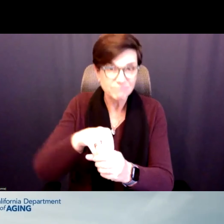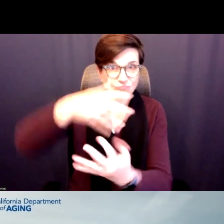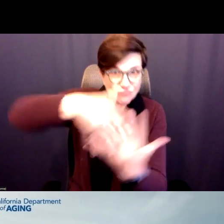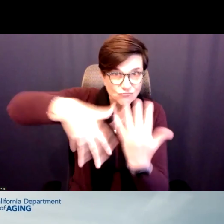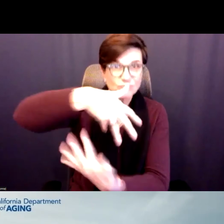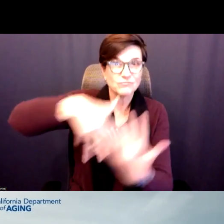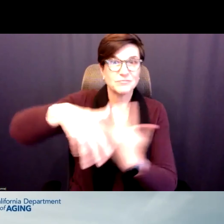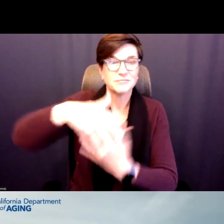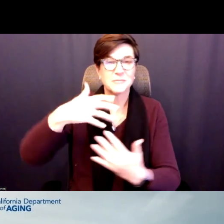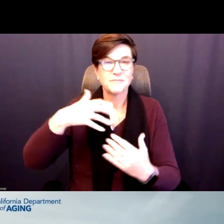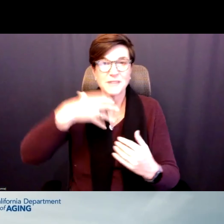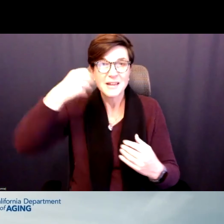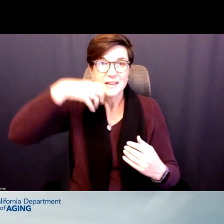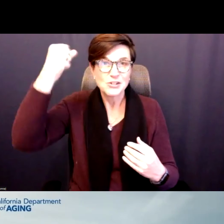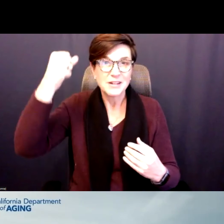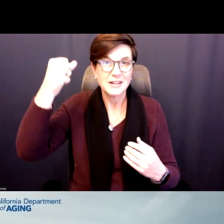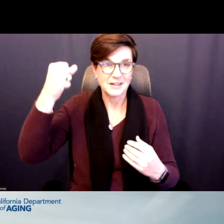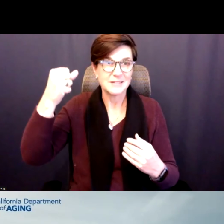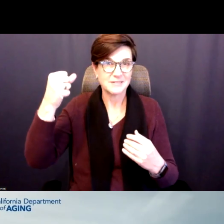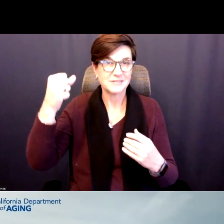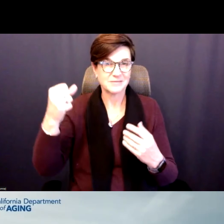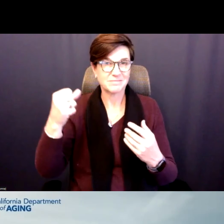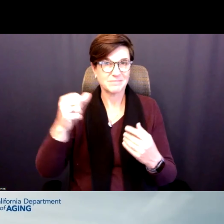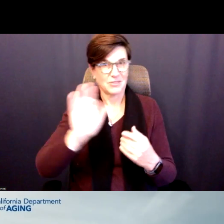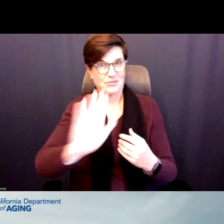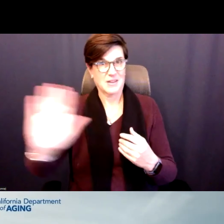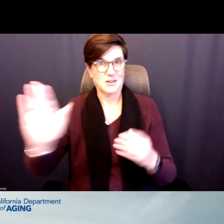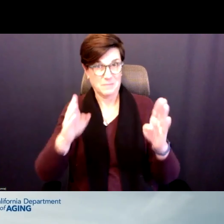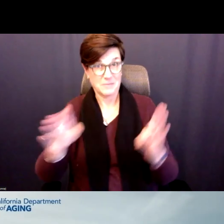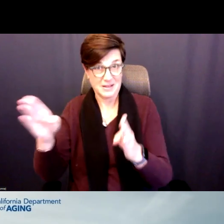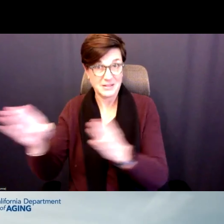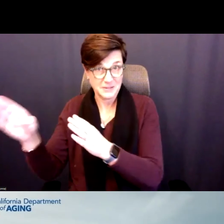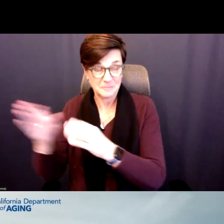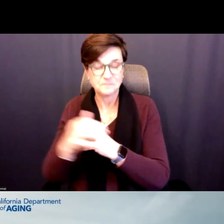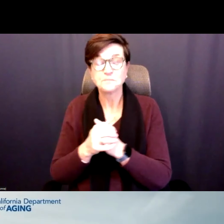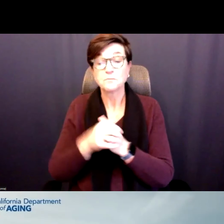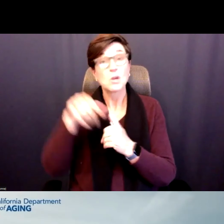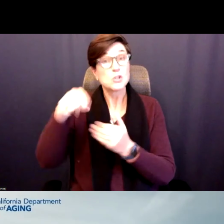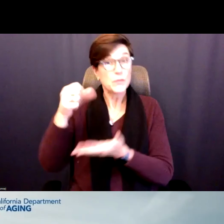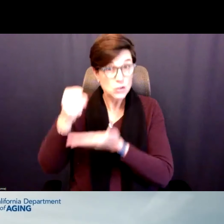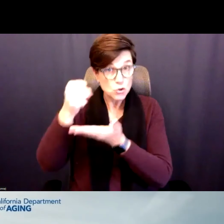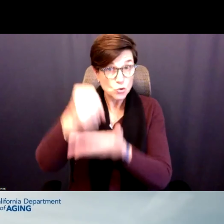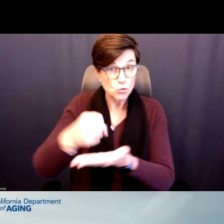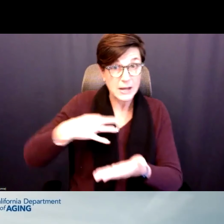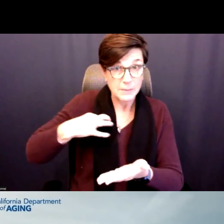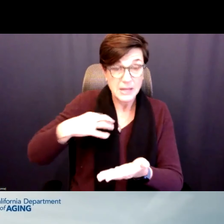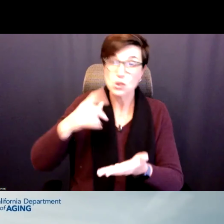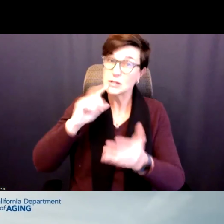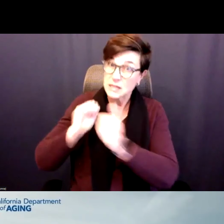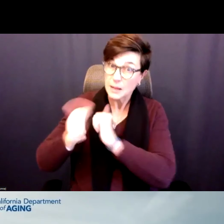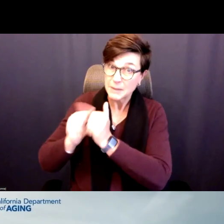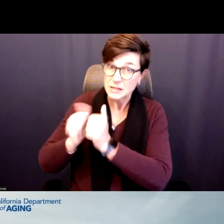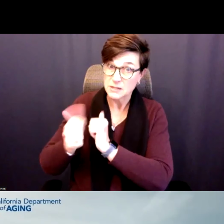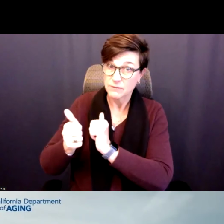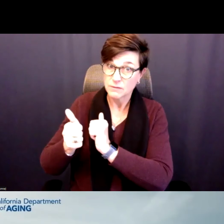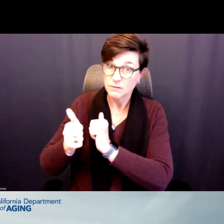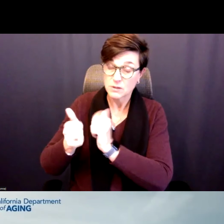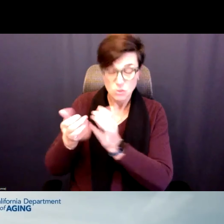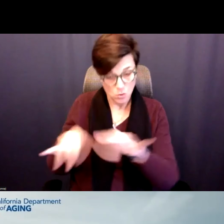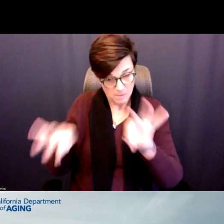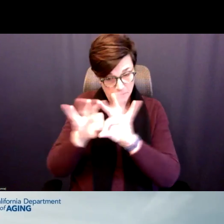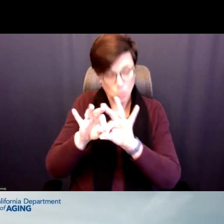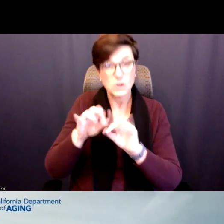plans. Because it is a competitive grant process, we want to ensure that it is a fair process. So today we are unable